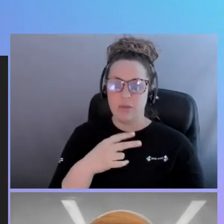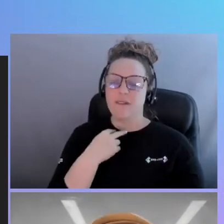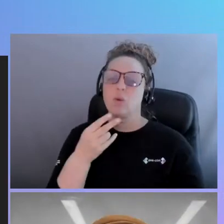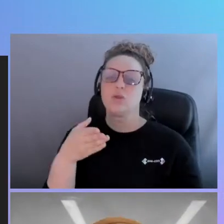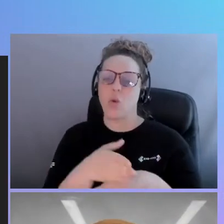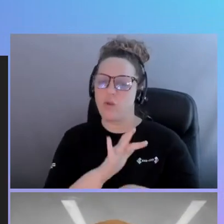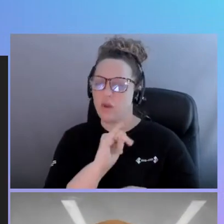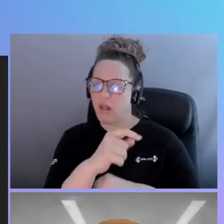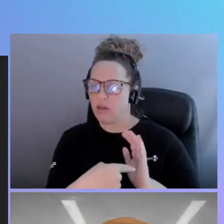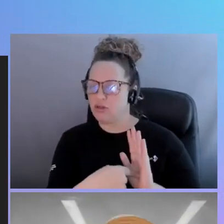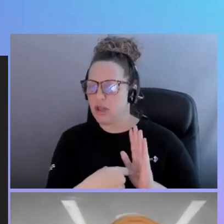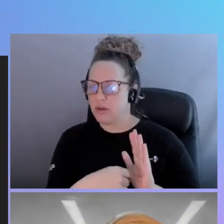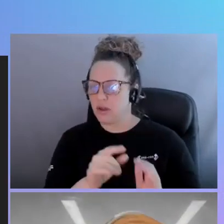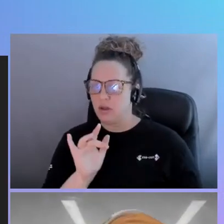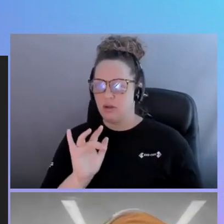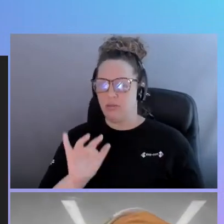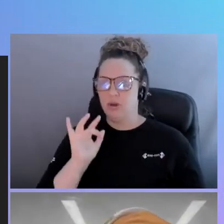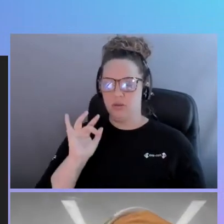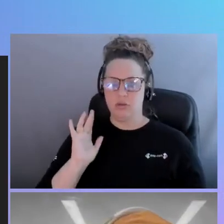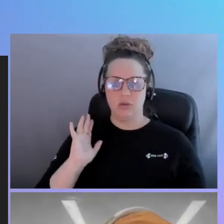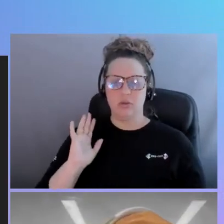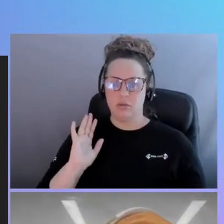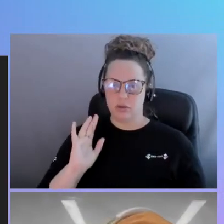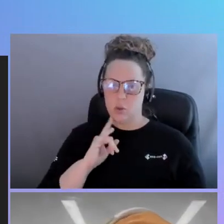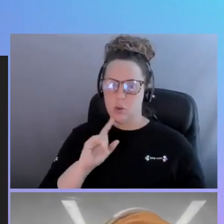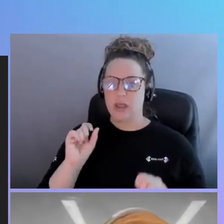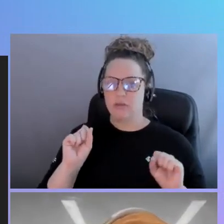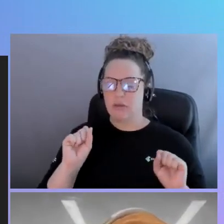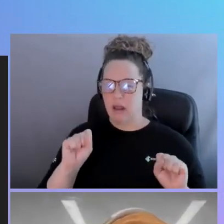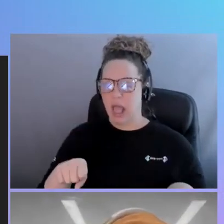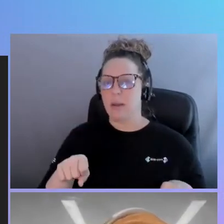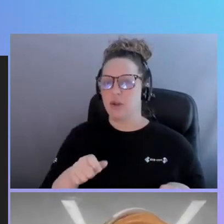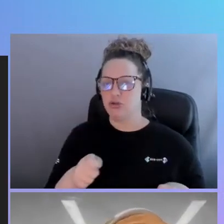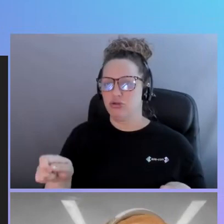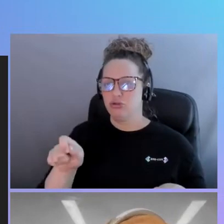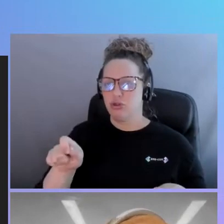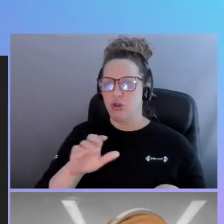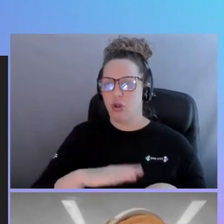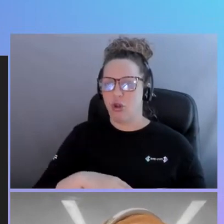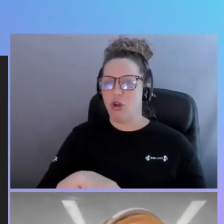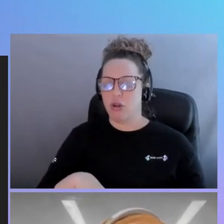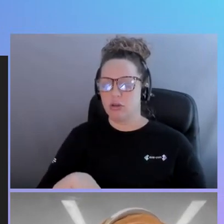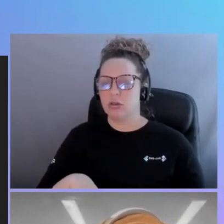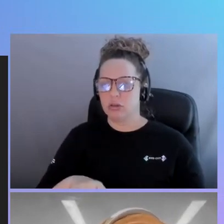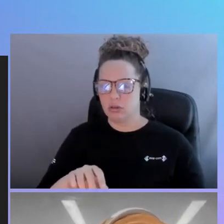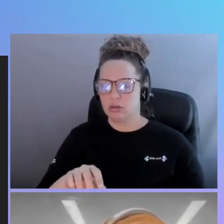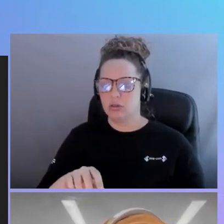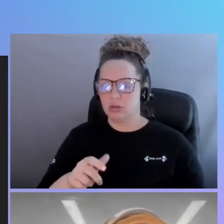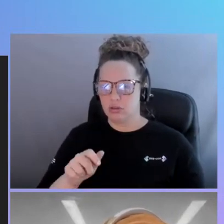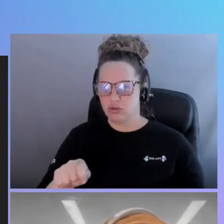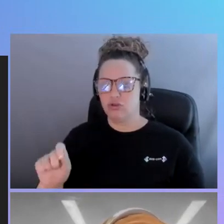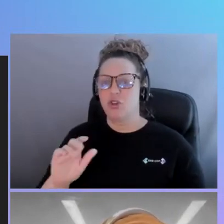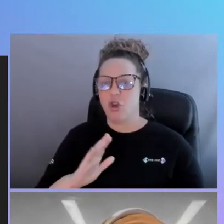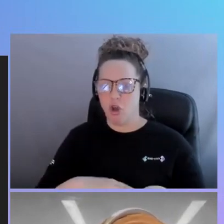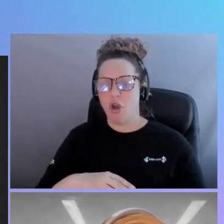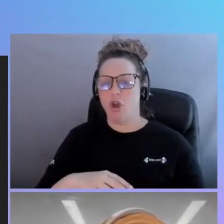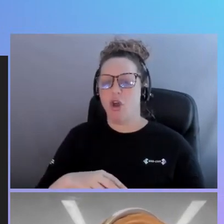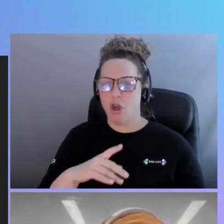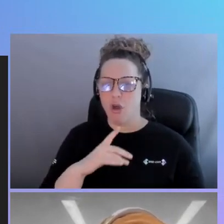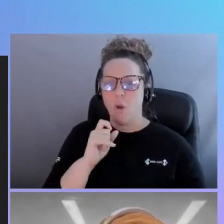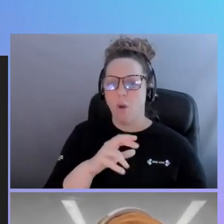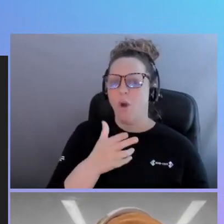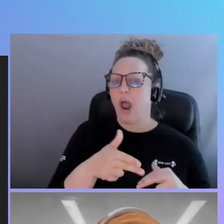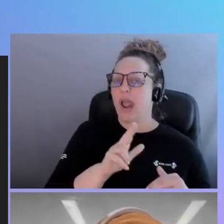would give you a quick way of enabling VoiceOver. But you can also use increase contrast, for